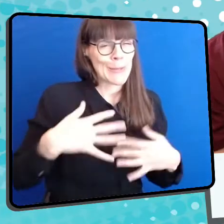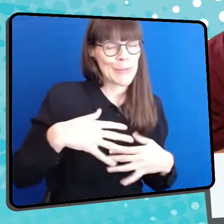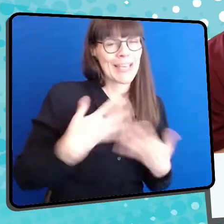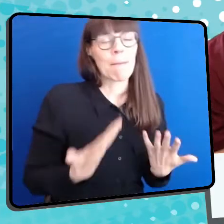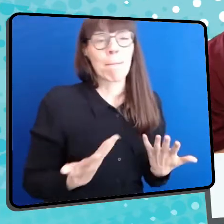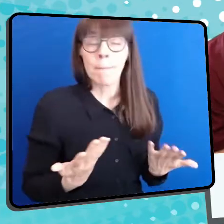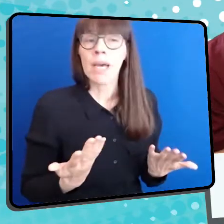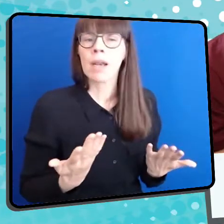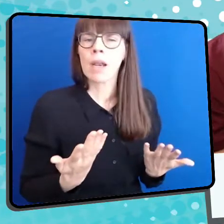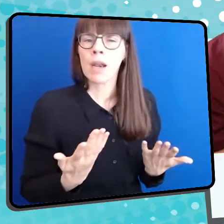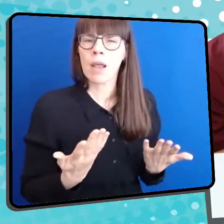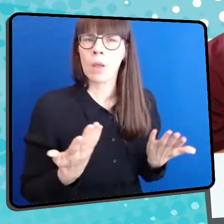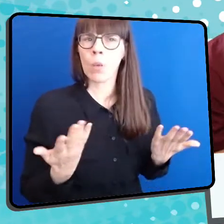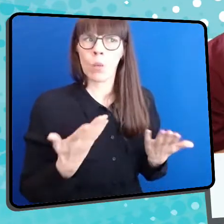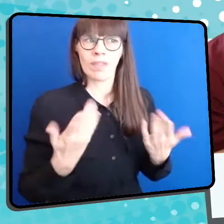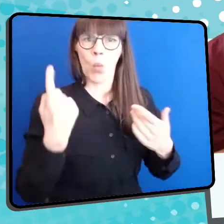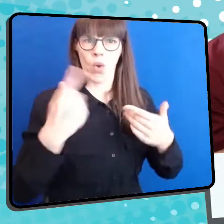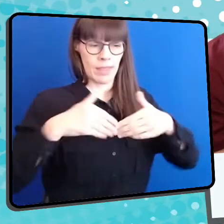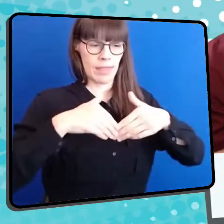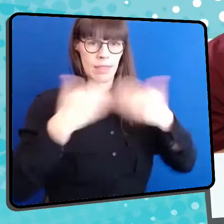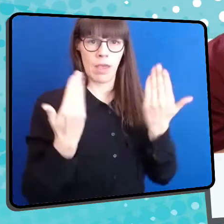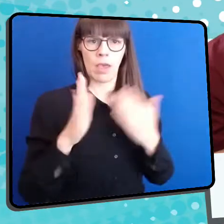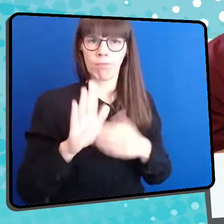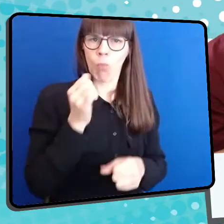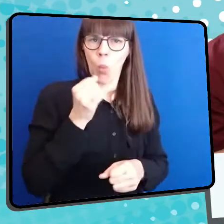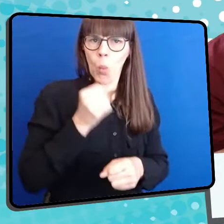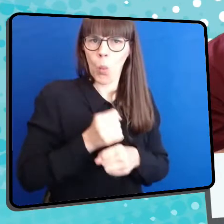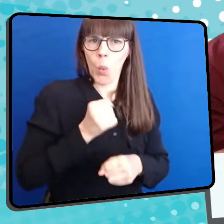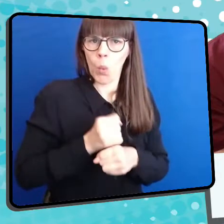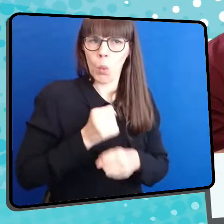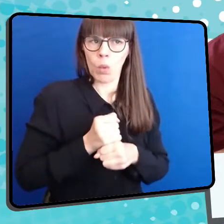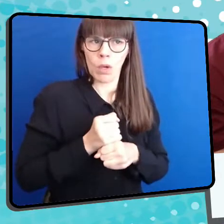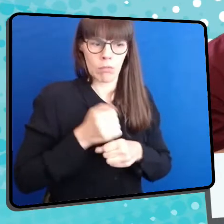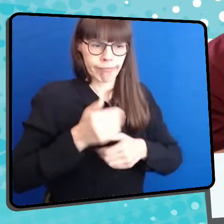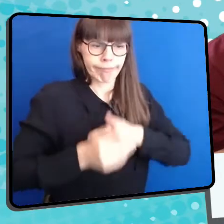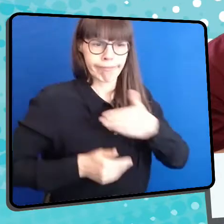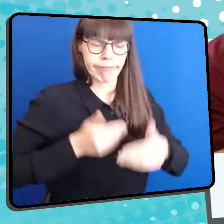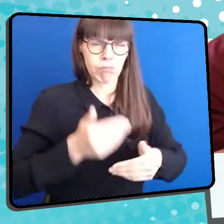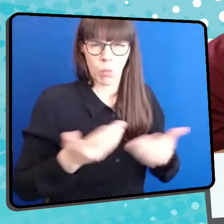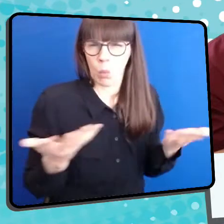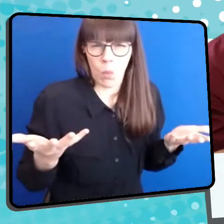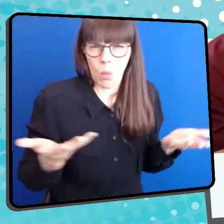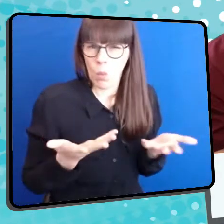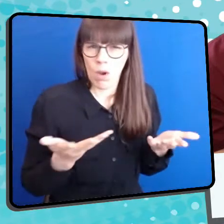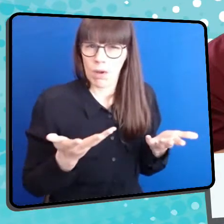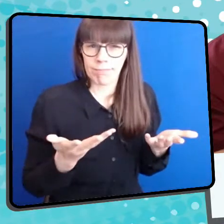what an average day looks like for you? What do you get up to in the consultancy world?